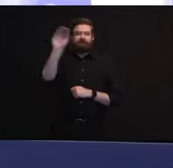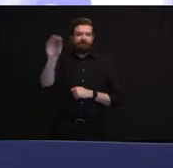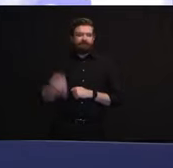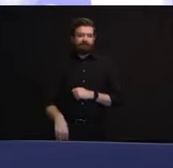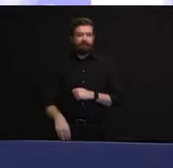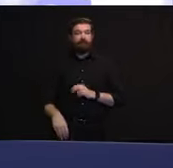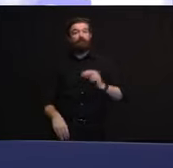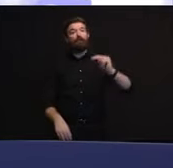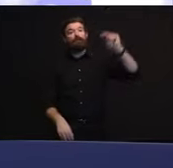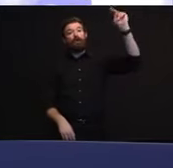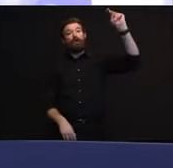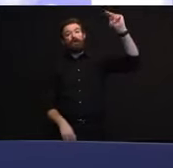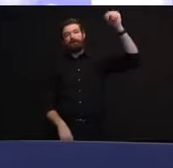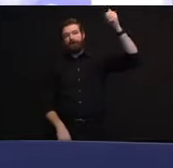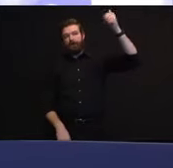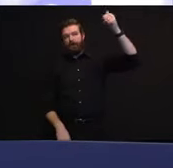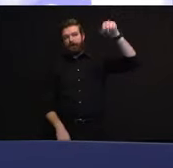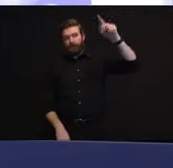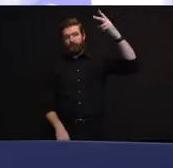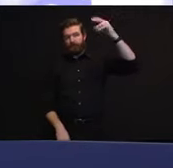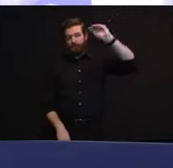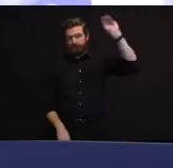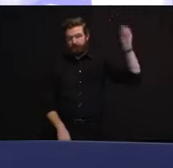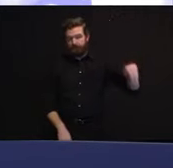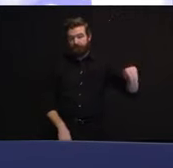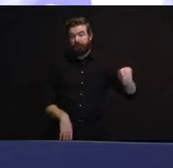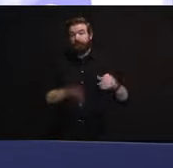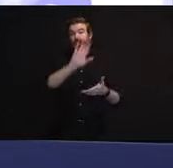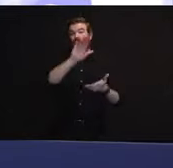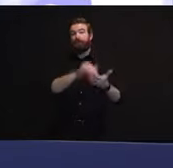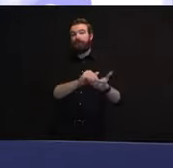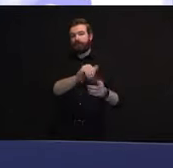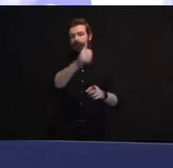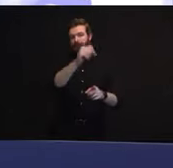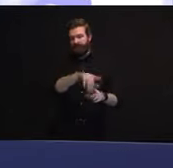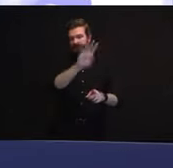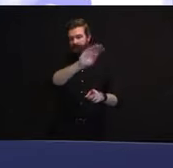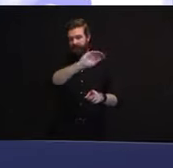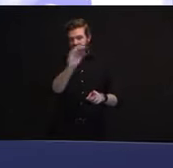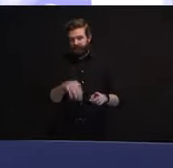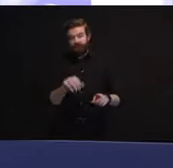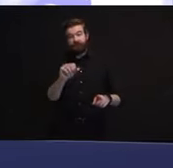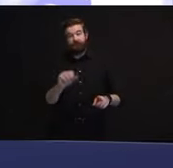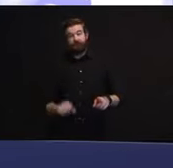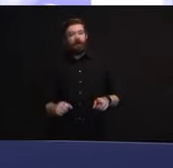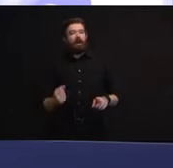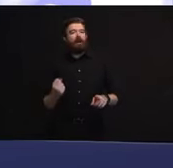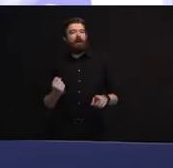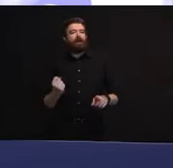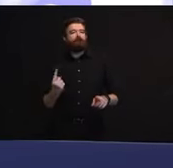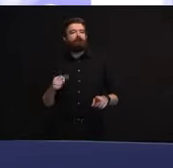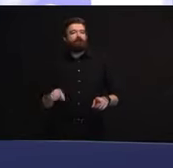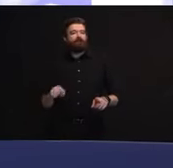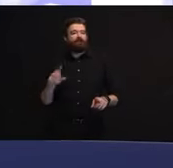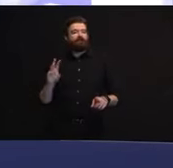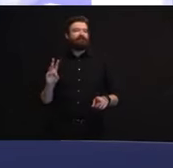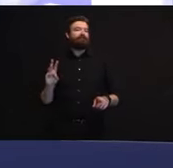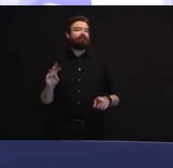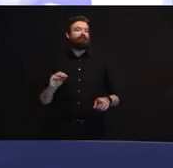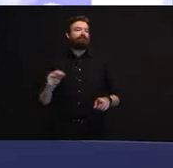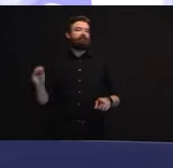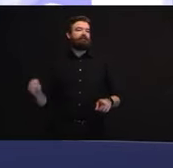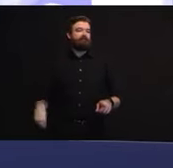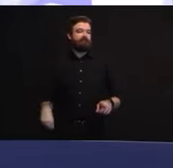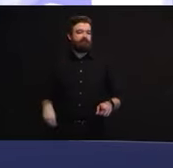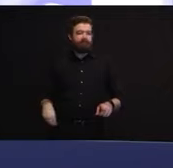it's 10.2%, central region 10.4%, and southern region 11.6%. That concludes the daily